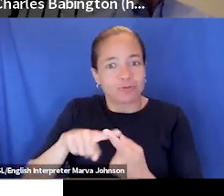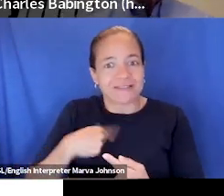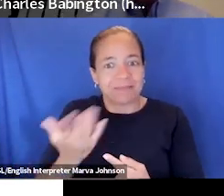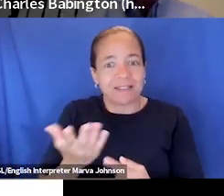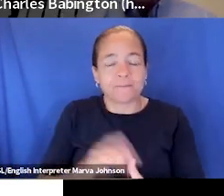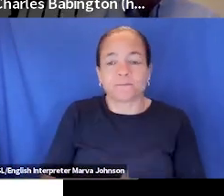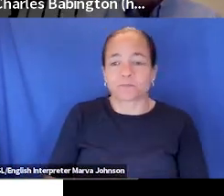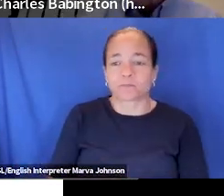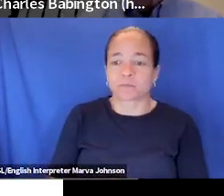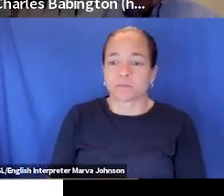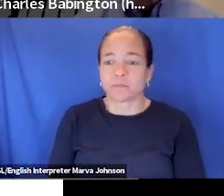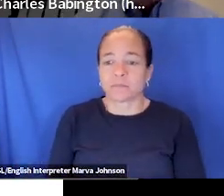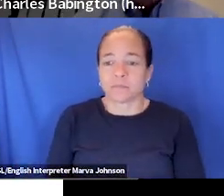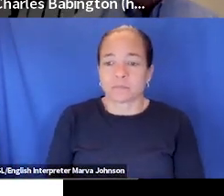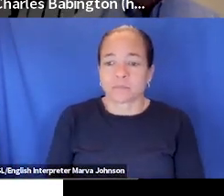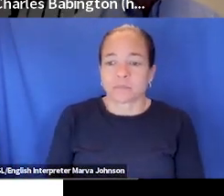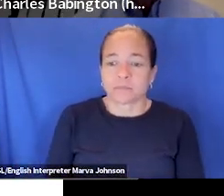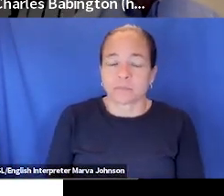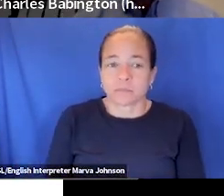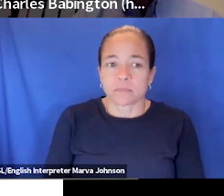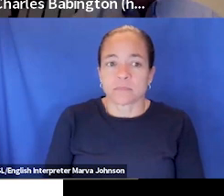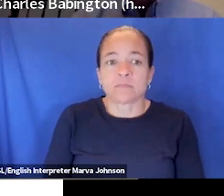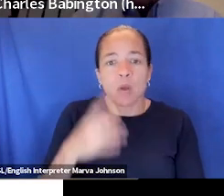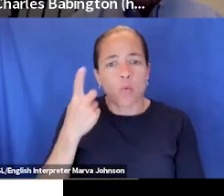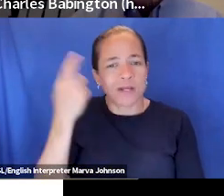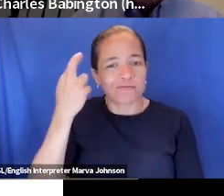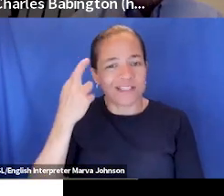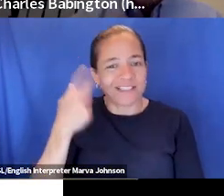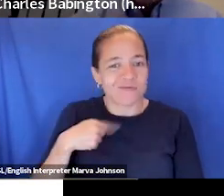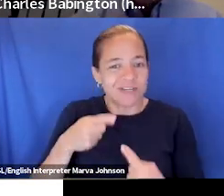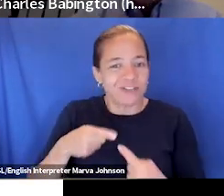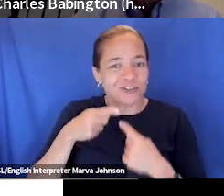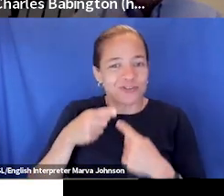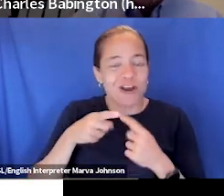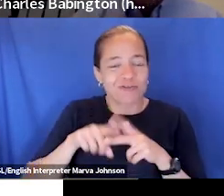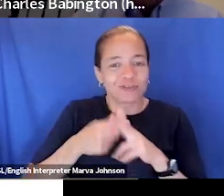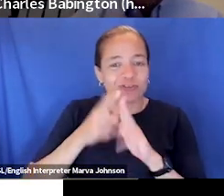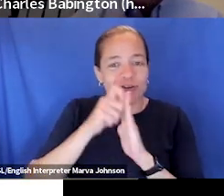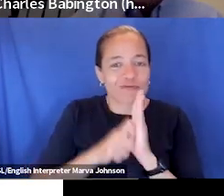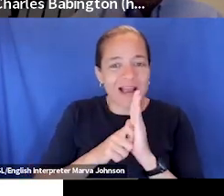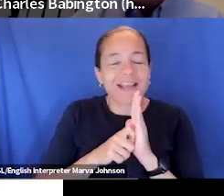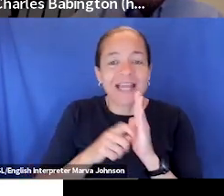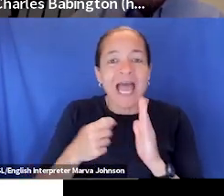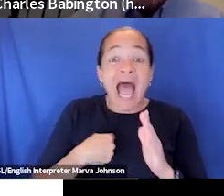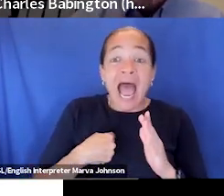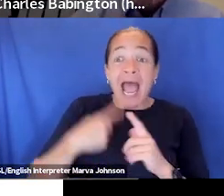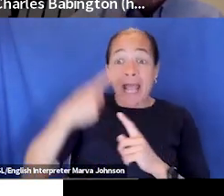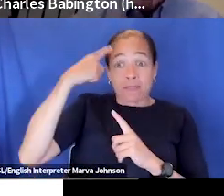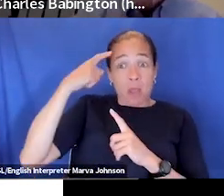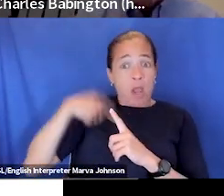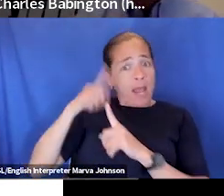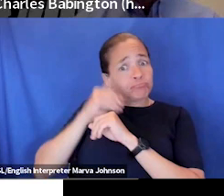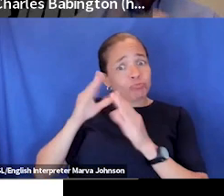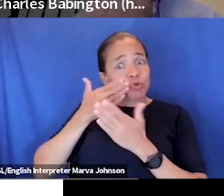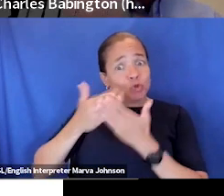one reason that we often have trouble getting started, and this was the case with me very often, I'd have what I thought was a good story, but I just couldn't get started